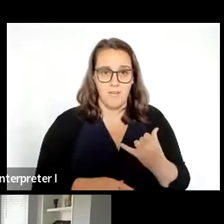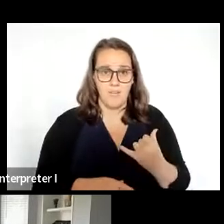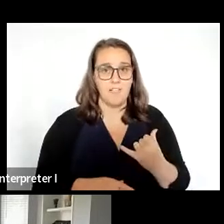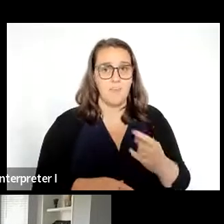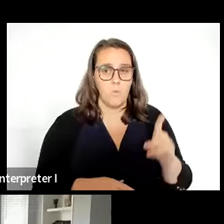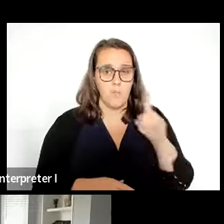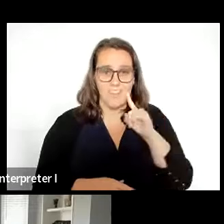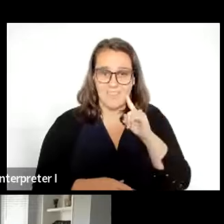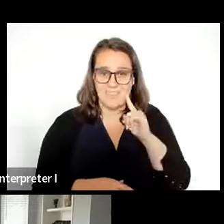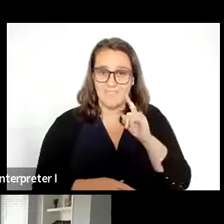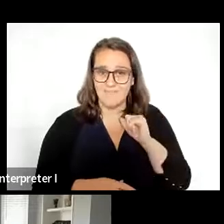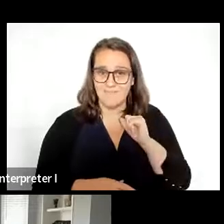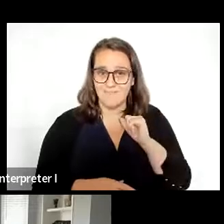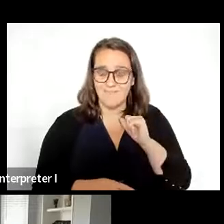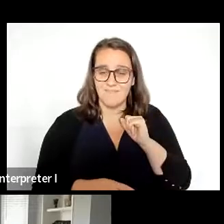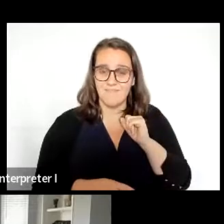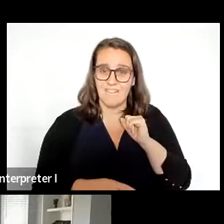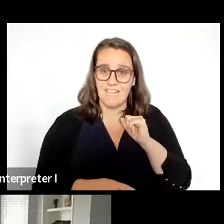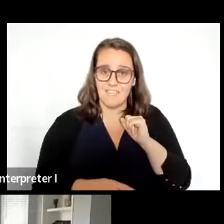think,